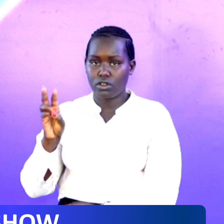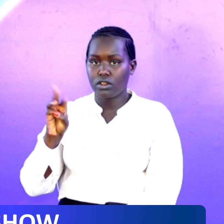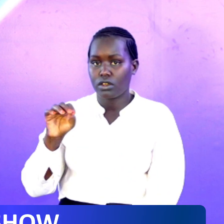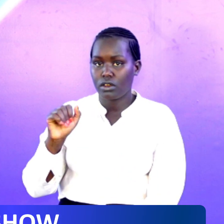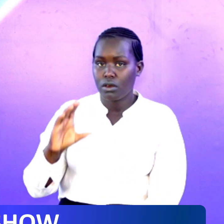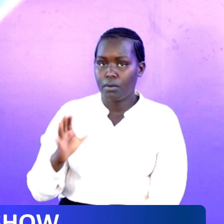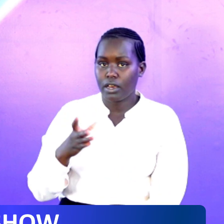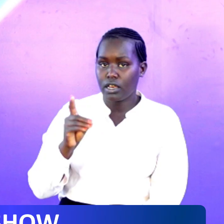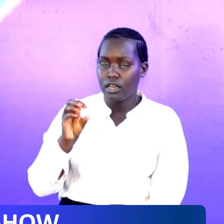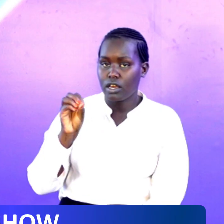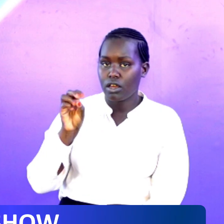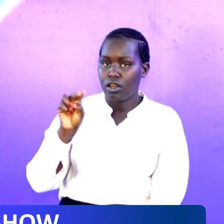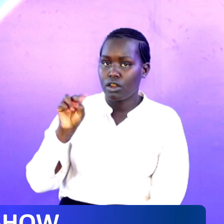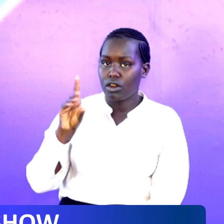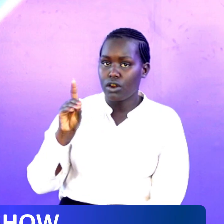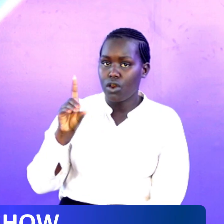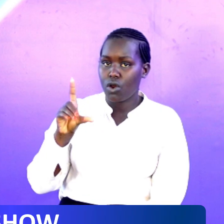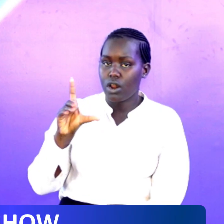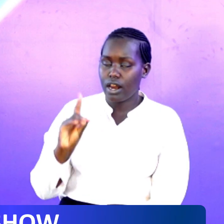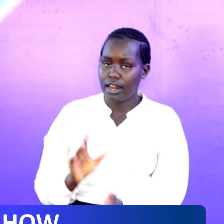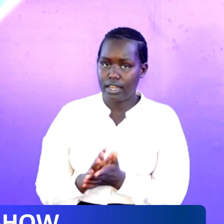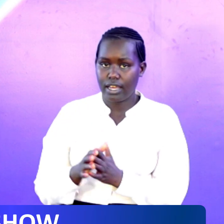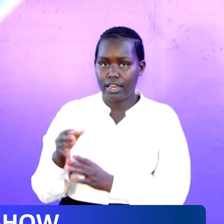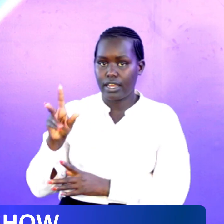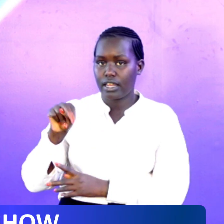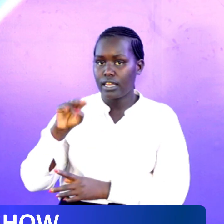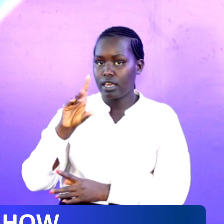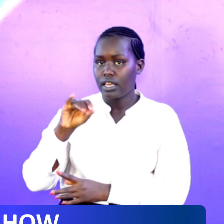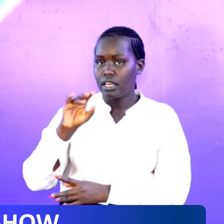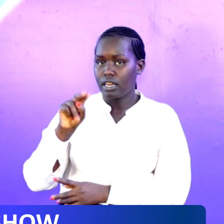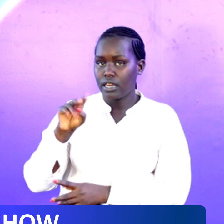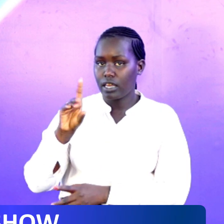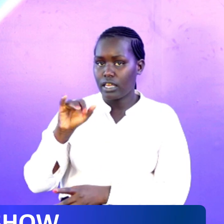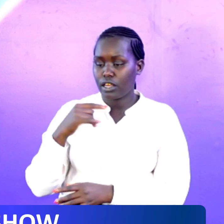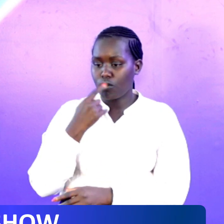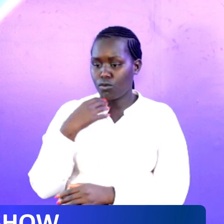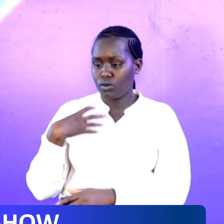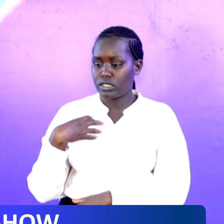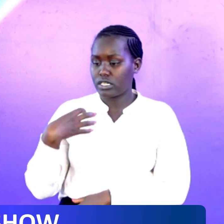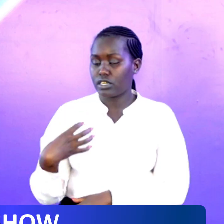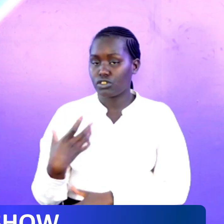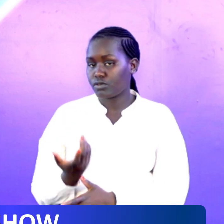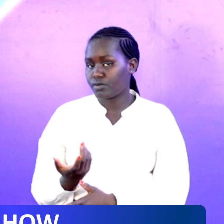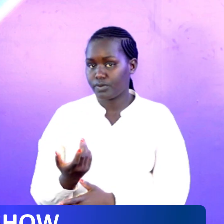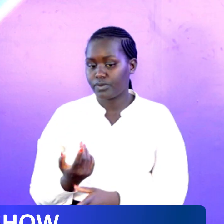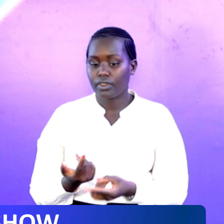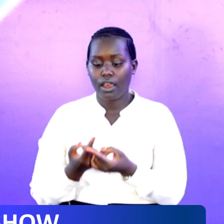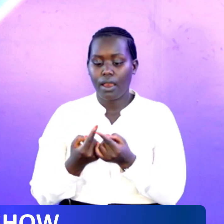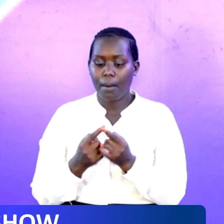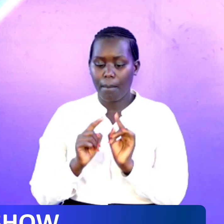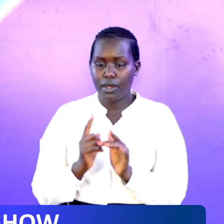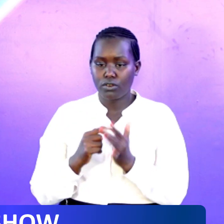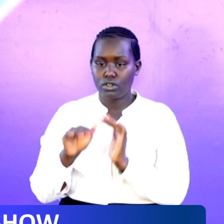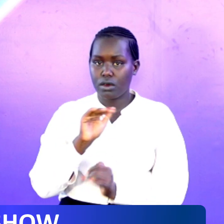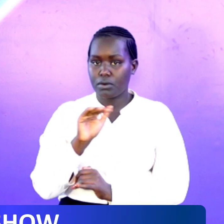Ndindi Nyoro, isn't it? All right. Who is richer? So let's be honest Yeah. that I can leave it to talk about it. Yeah. But what I'm asking